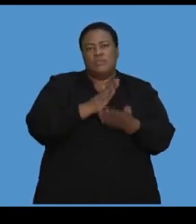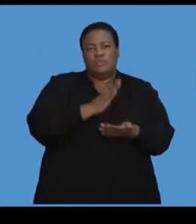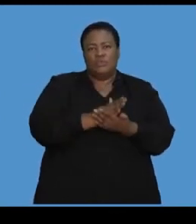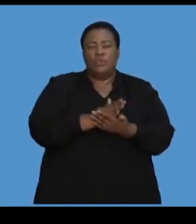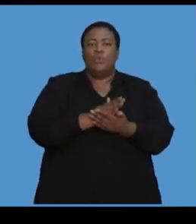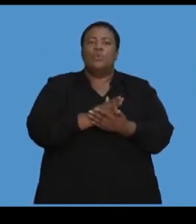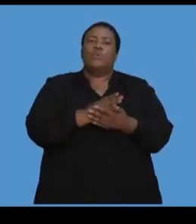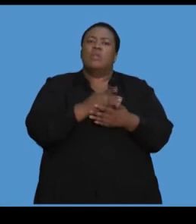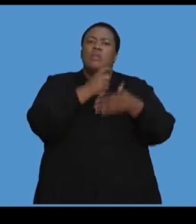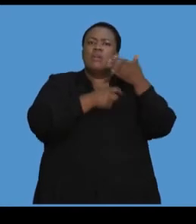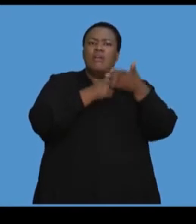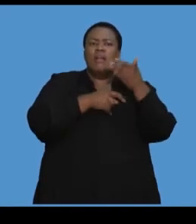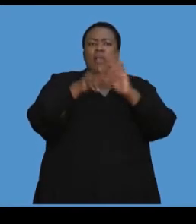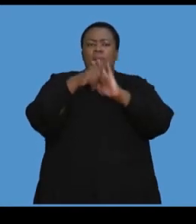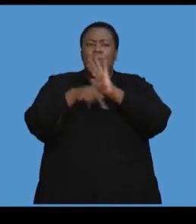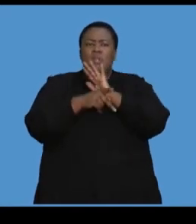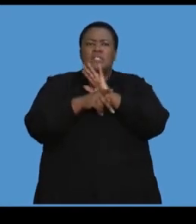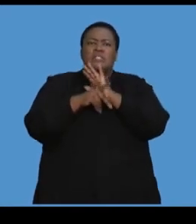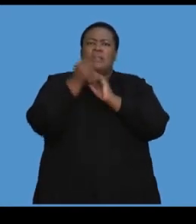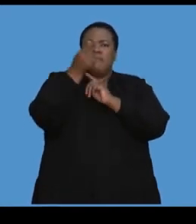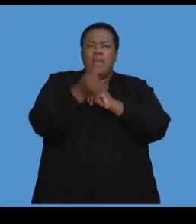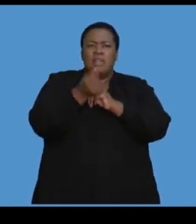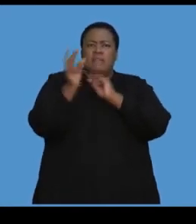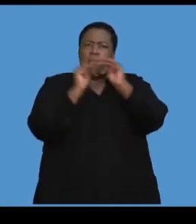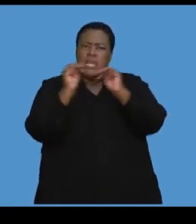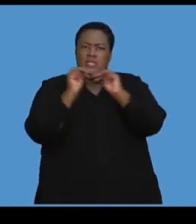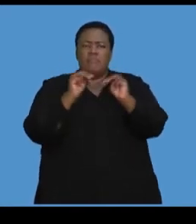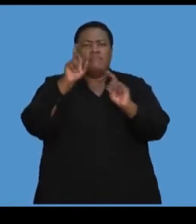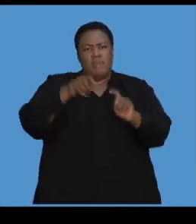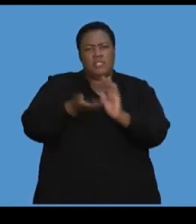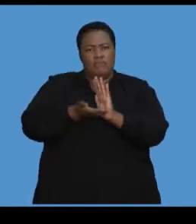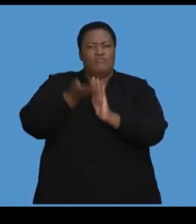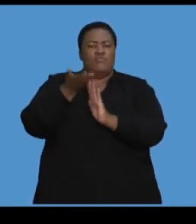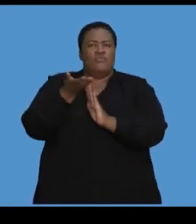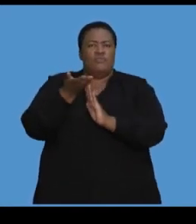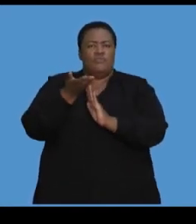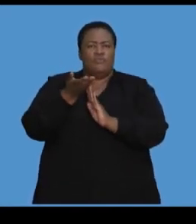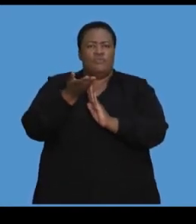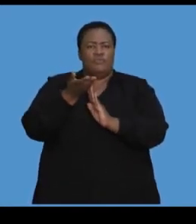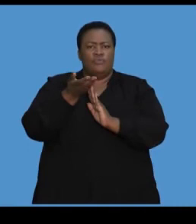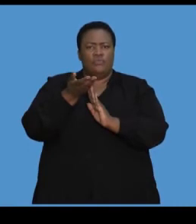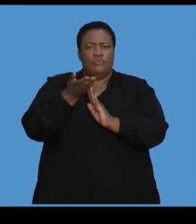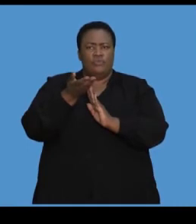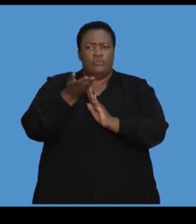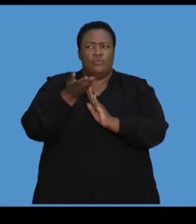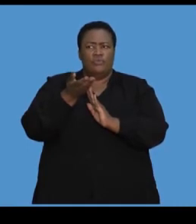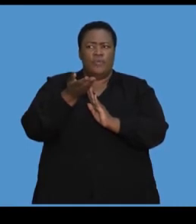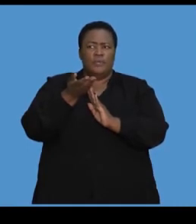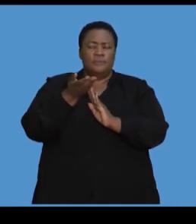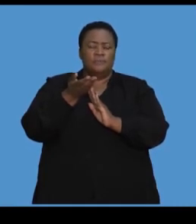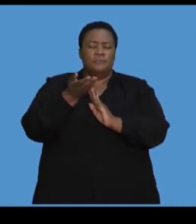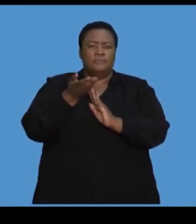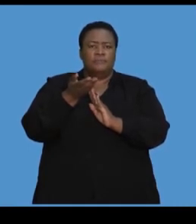the fiscal and monetary policy management is improved. So you need to show an improvement in the management of